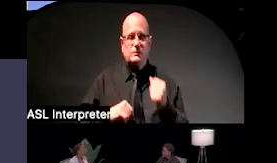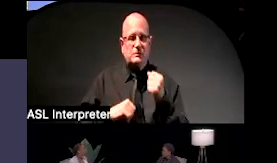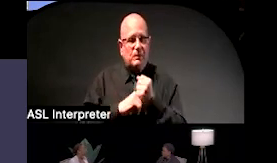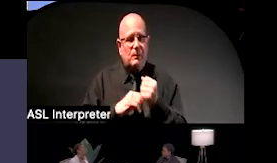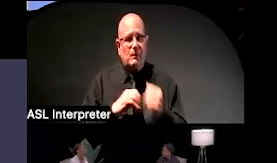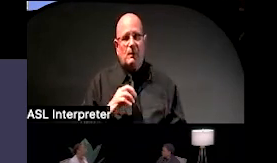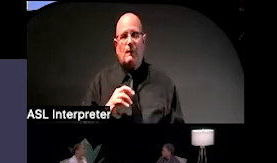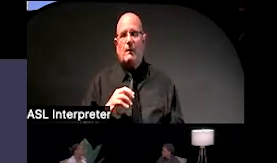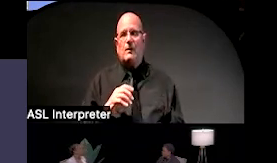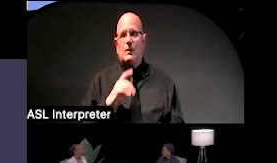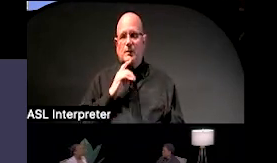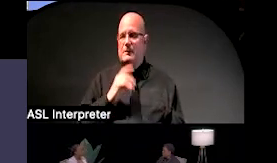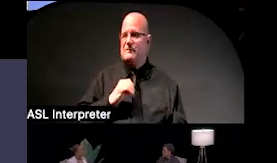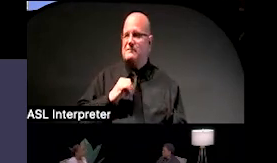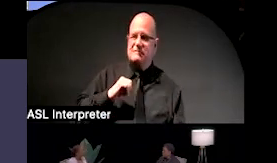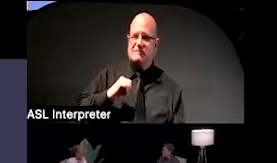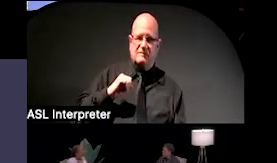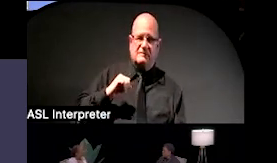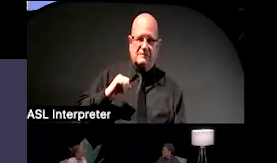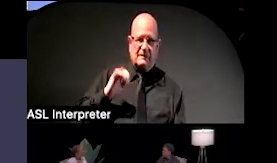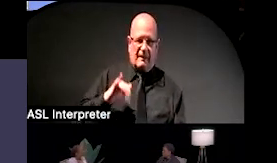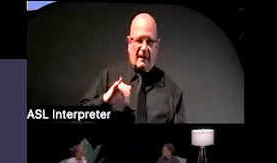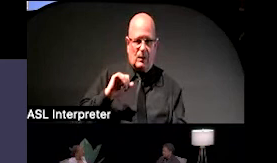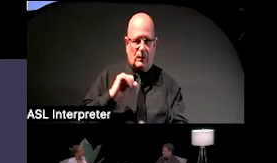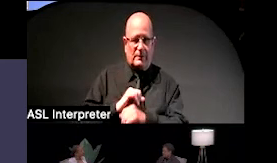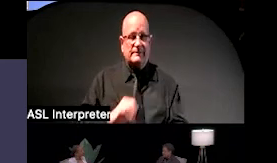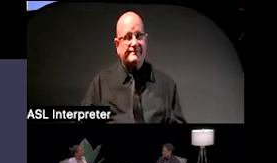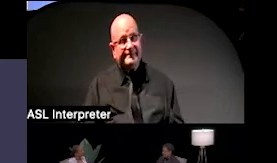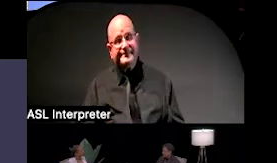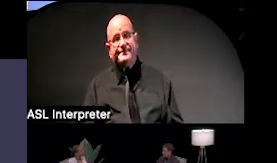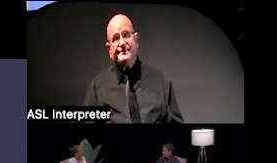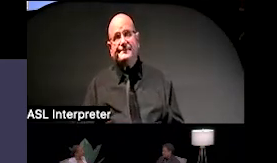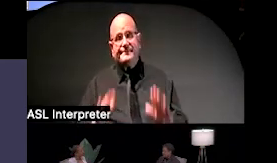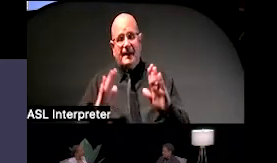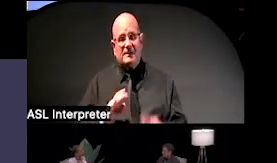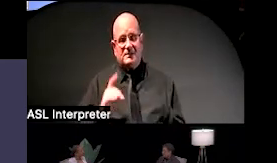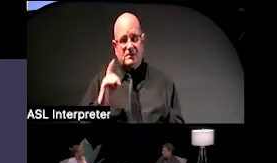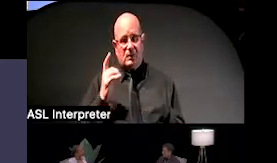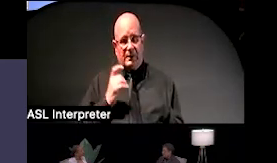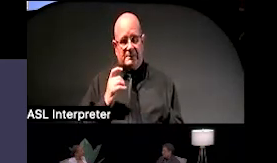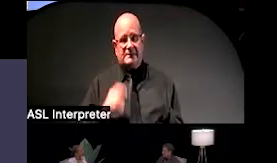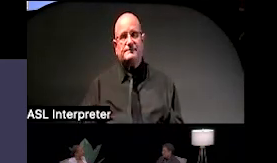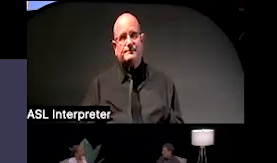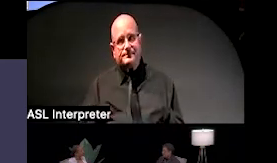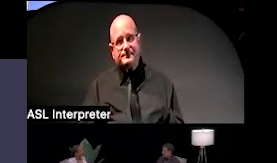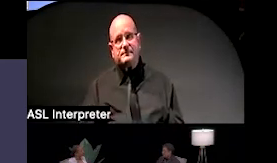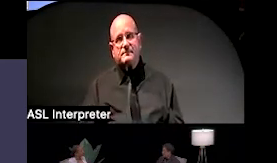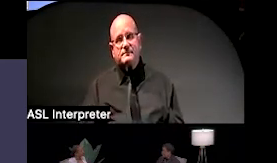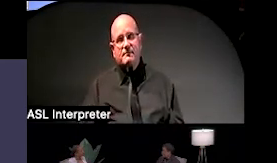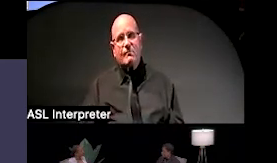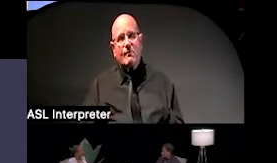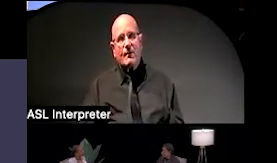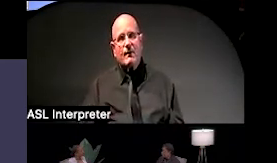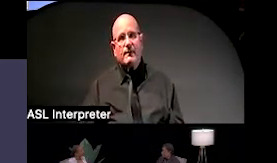where there are resistors to this work? That's an excellent question. And I really believe that is a question that is